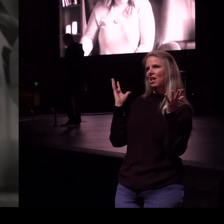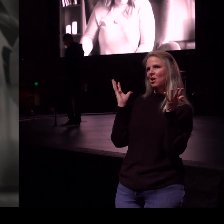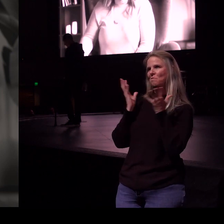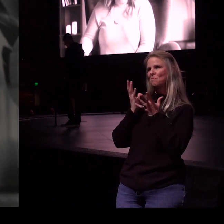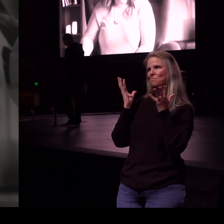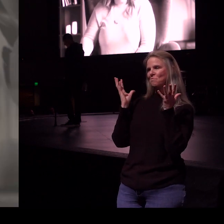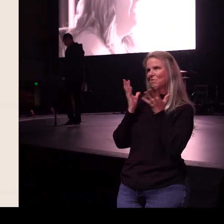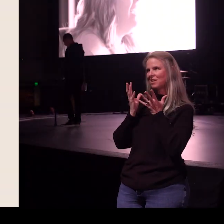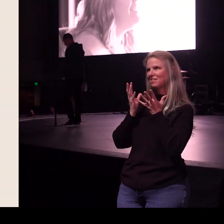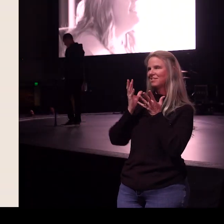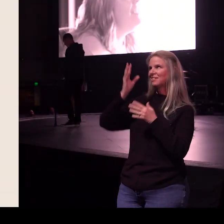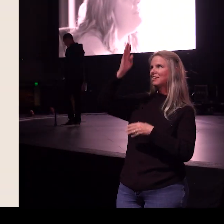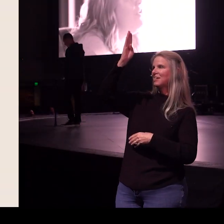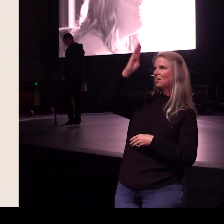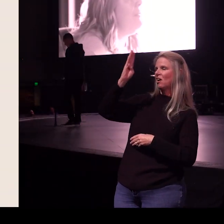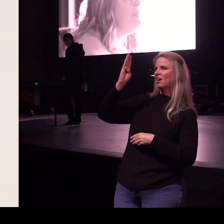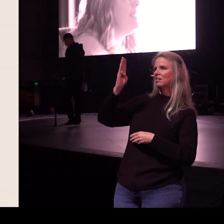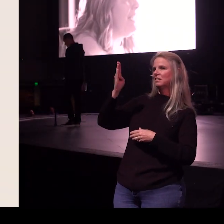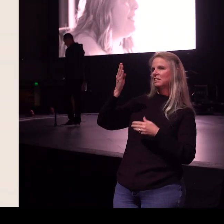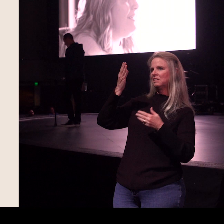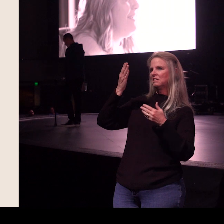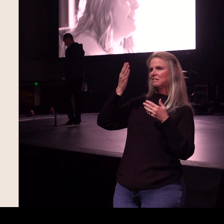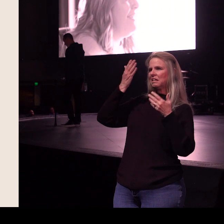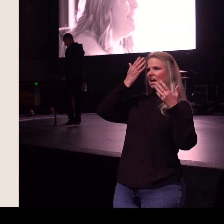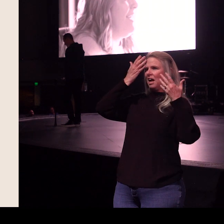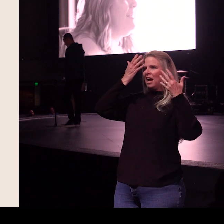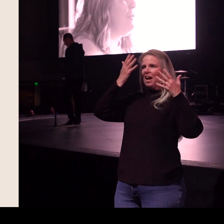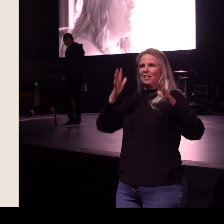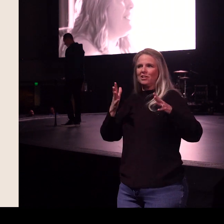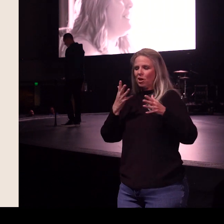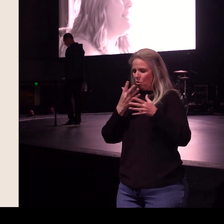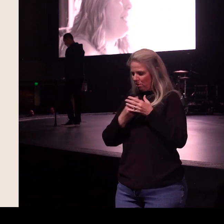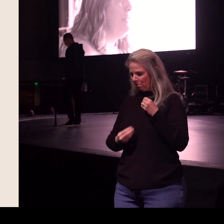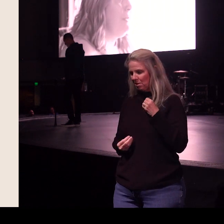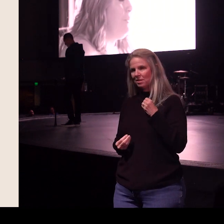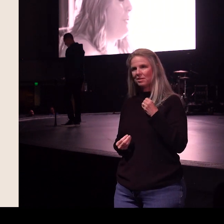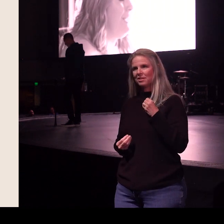amazingness of God. I guess I didn't even know that it was missing. And so